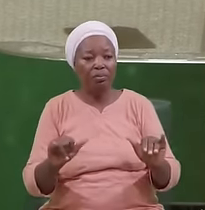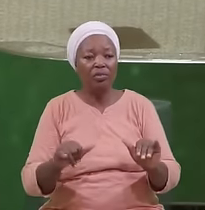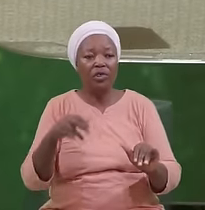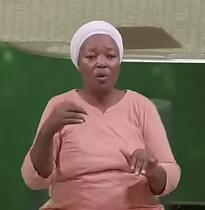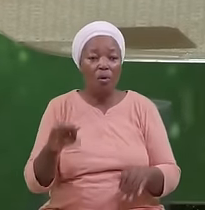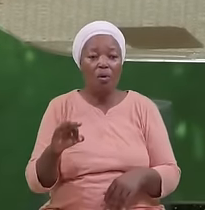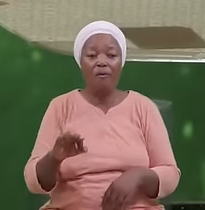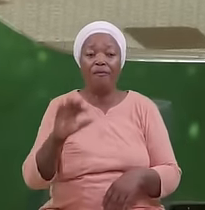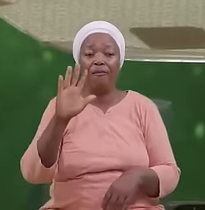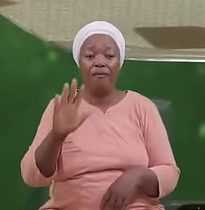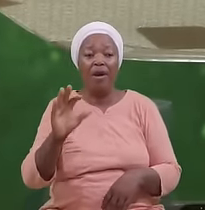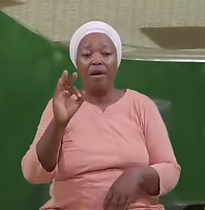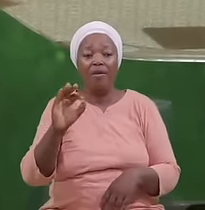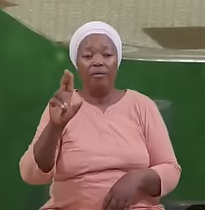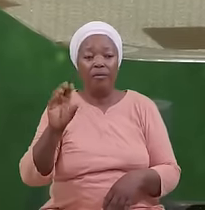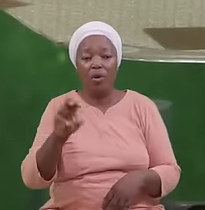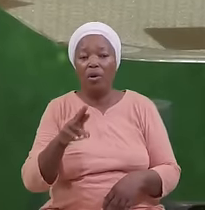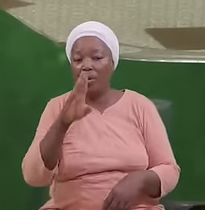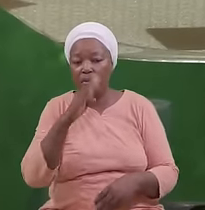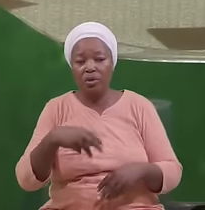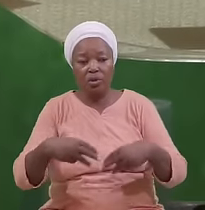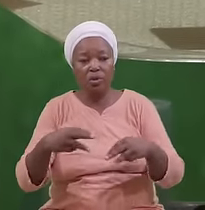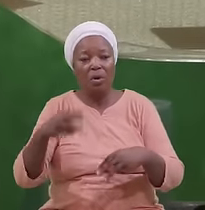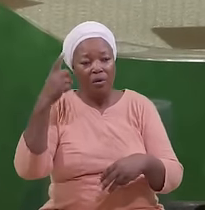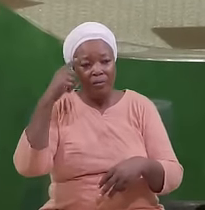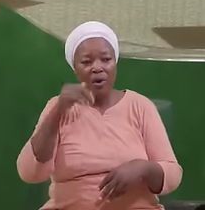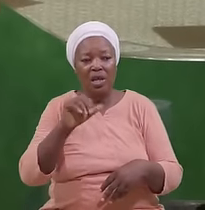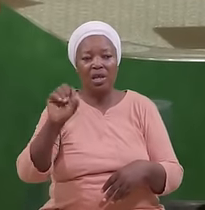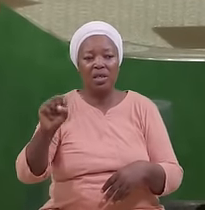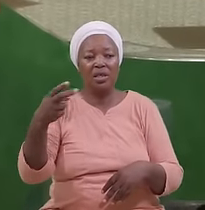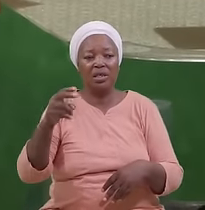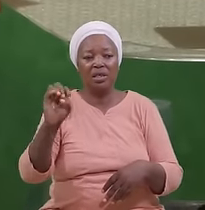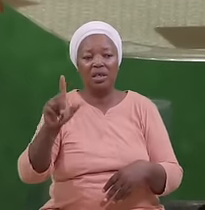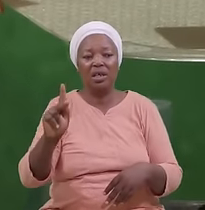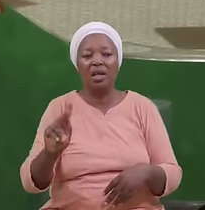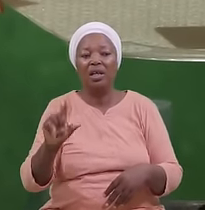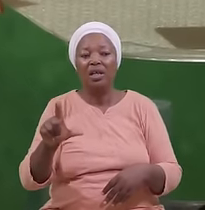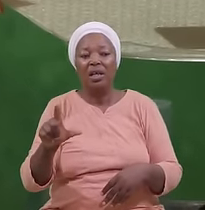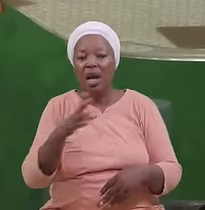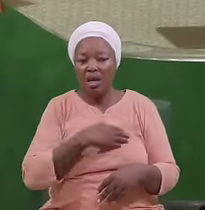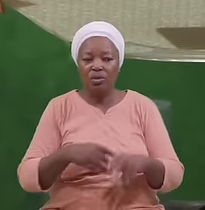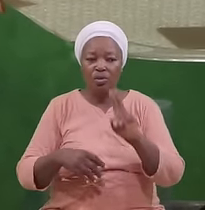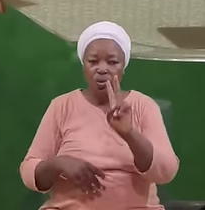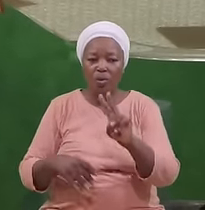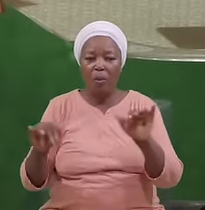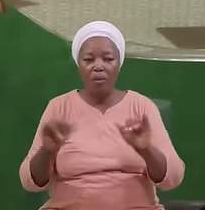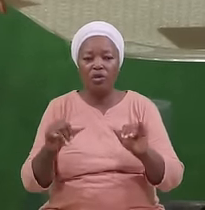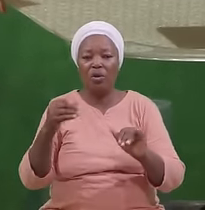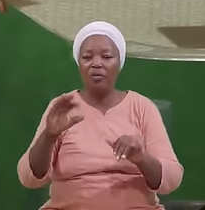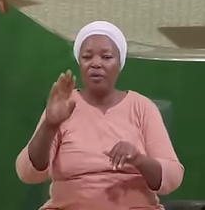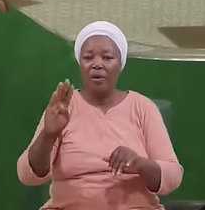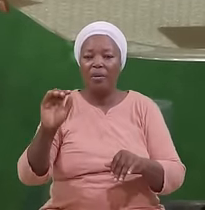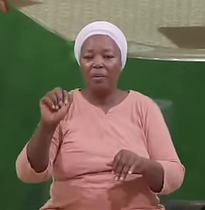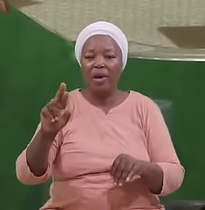sold for a shekel, and 2 measures of barley for